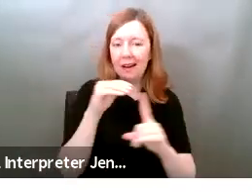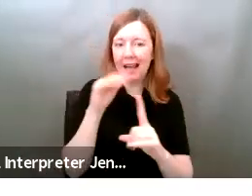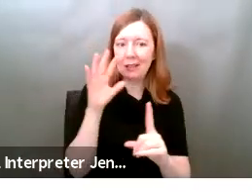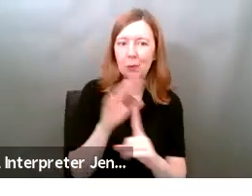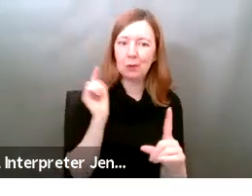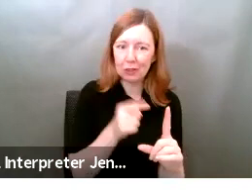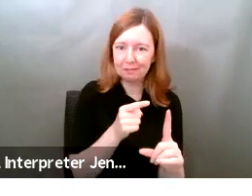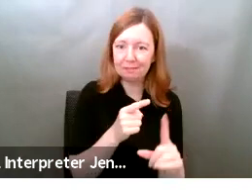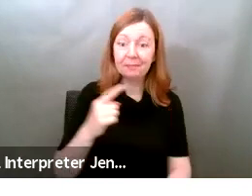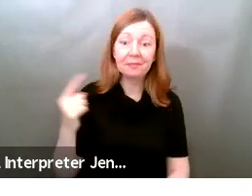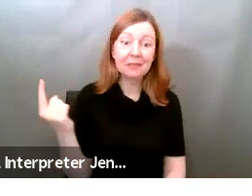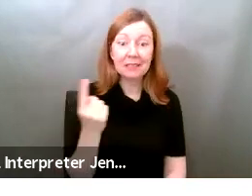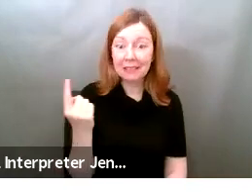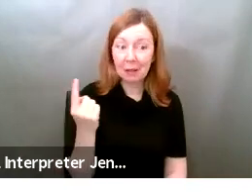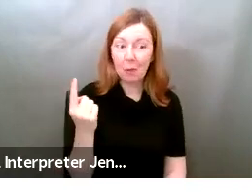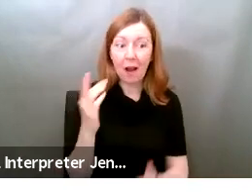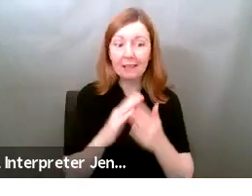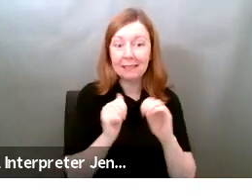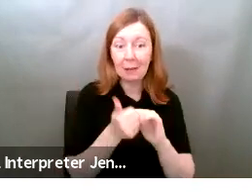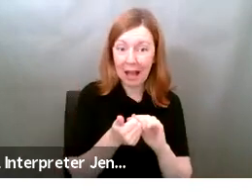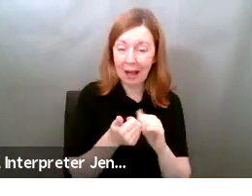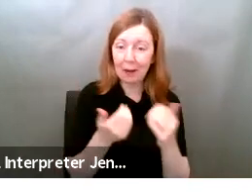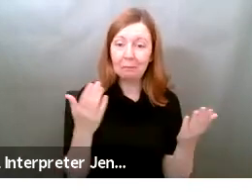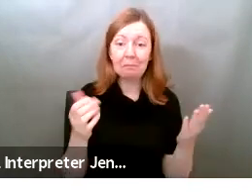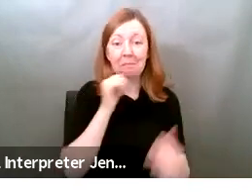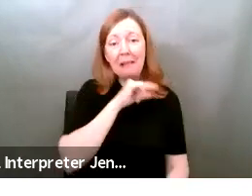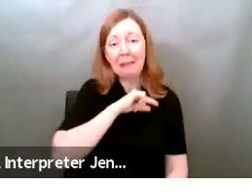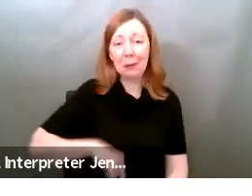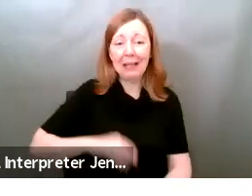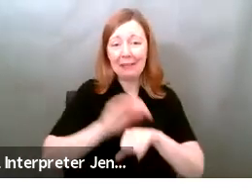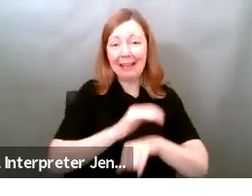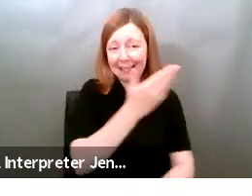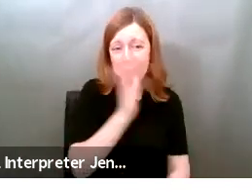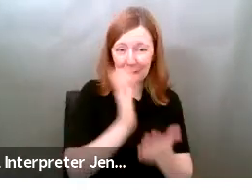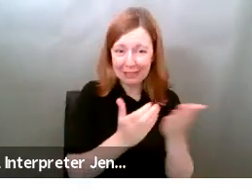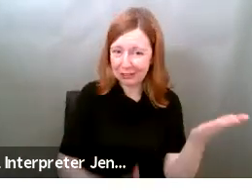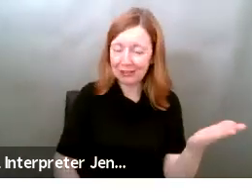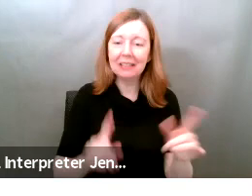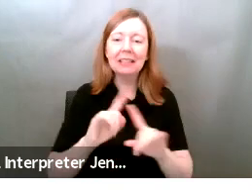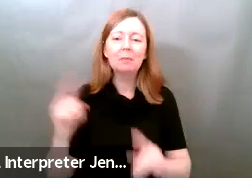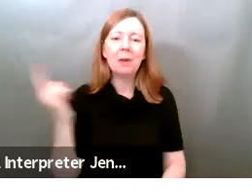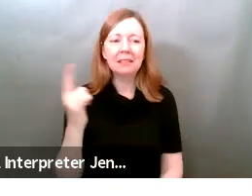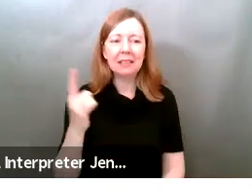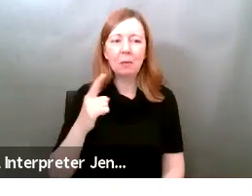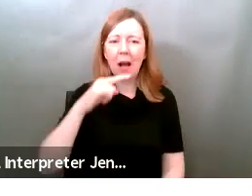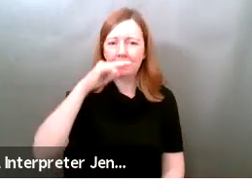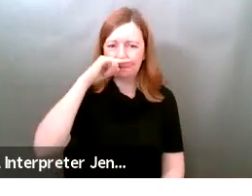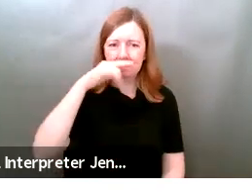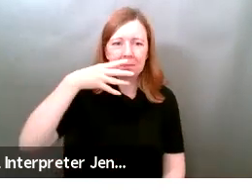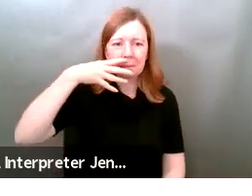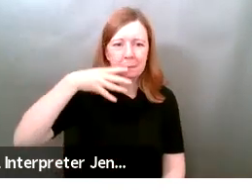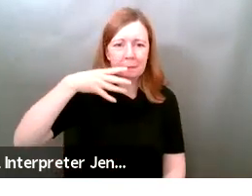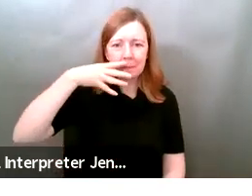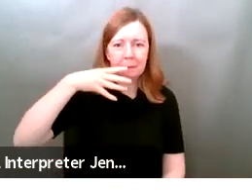exposure. Someone, somehow, probably not the Queen of England here, but somehow gets respiratory secretions out